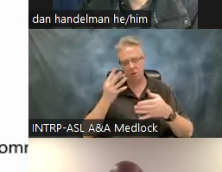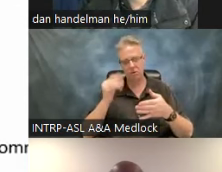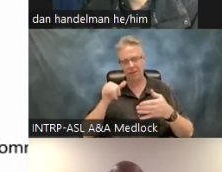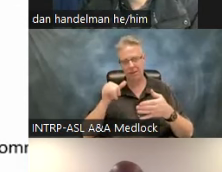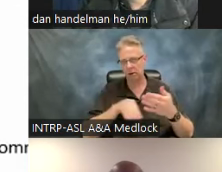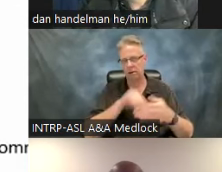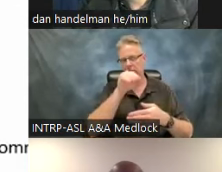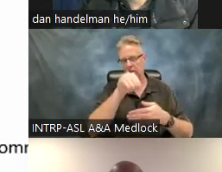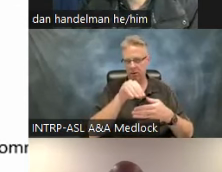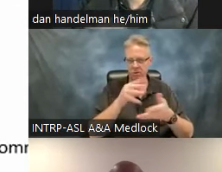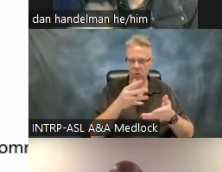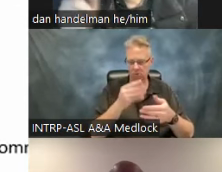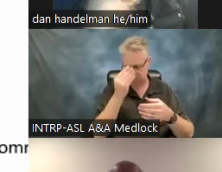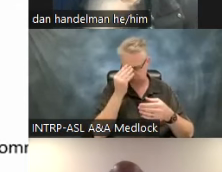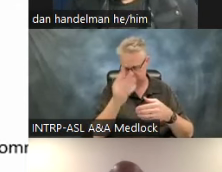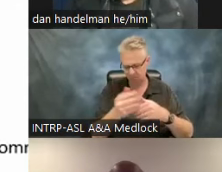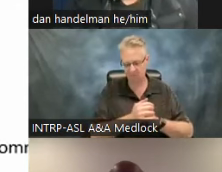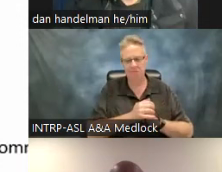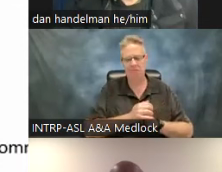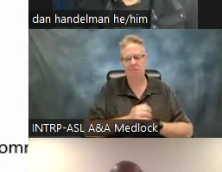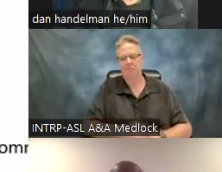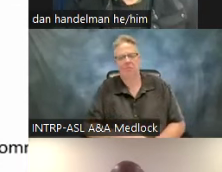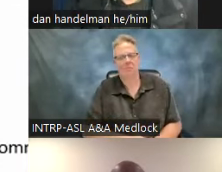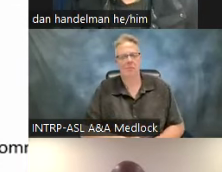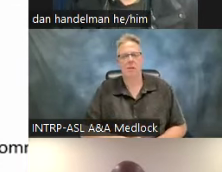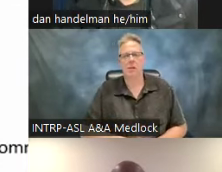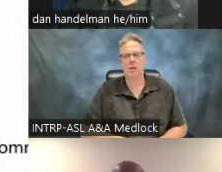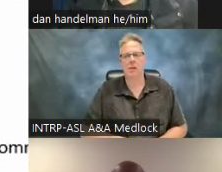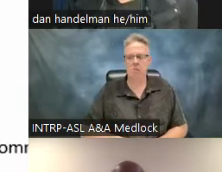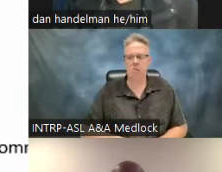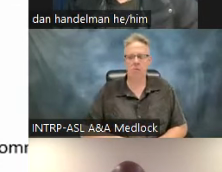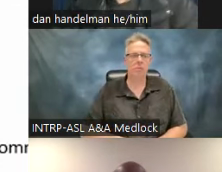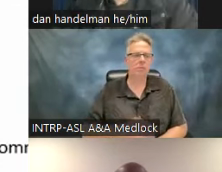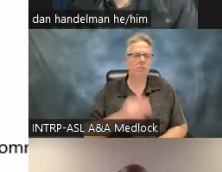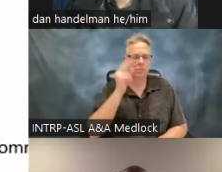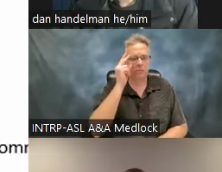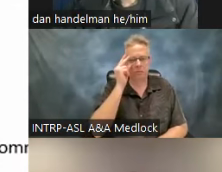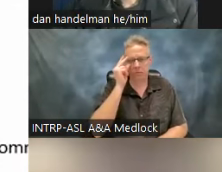information given directly to the board. So we'll get to that. So that's D.